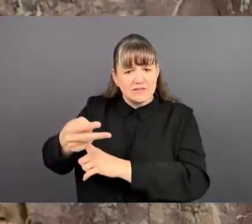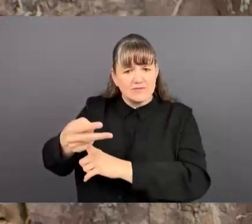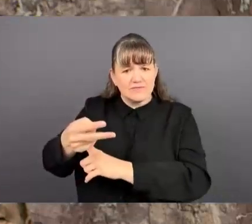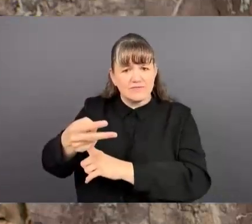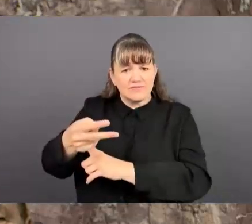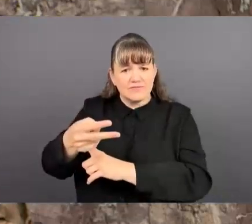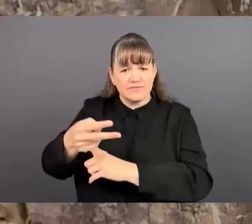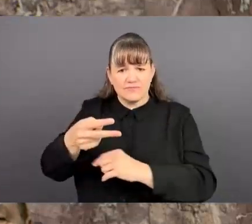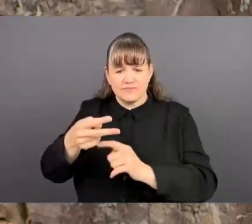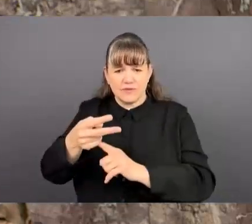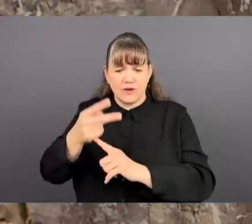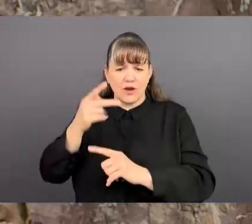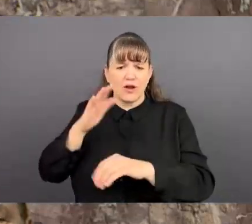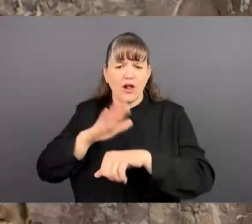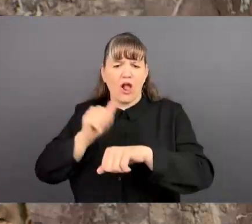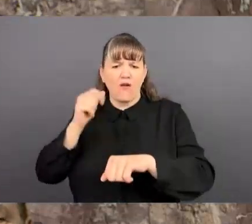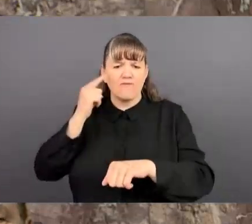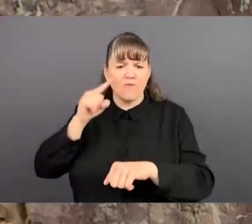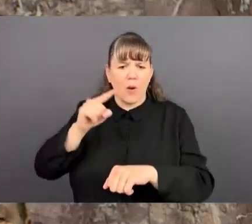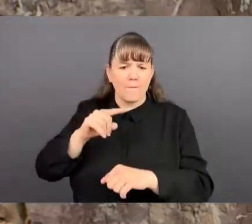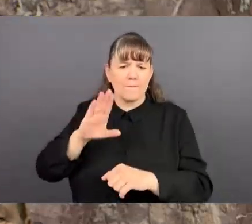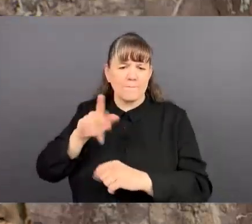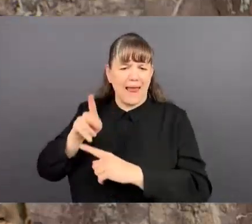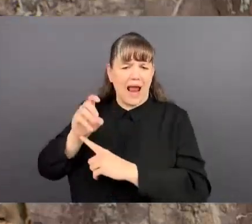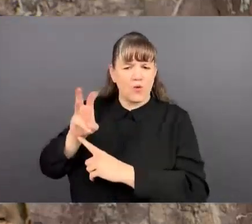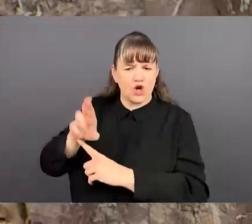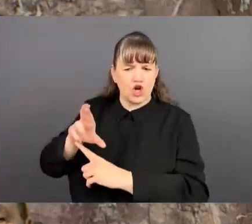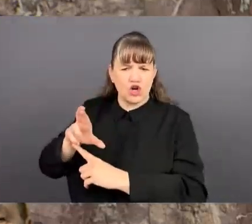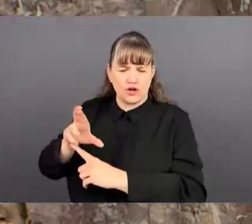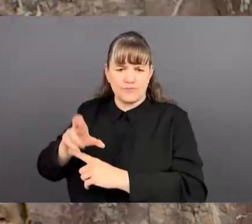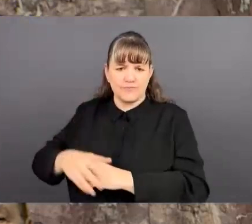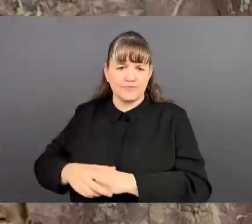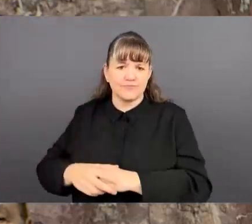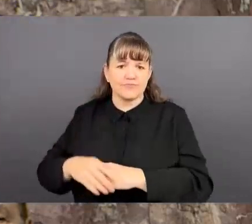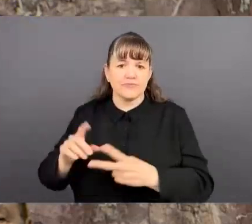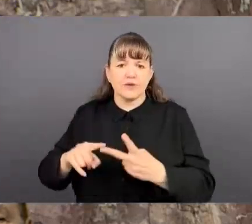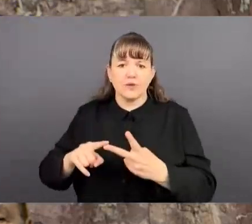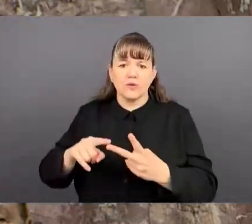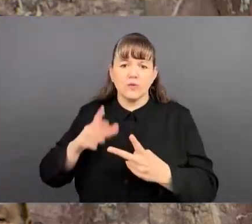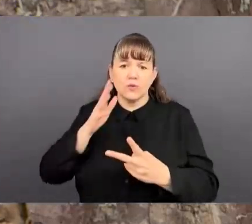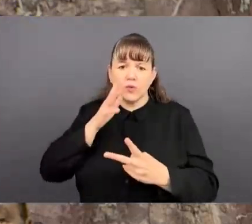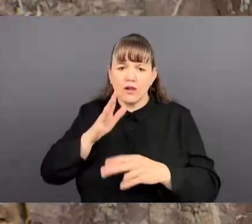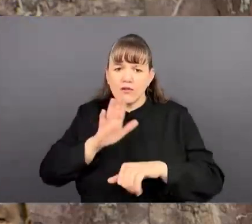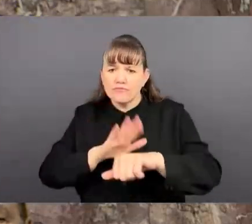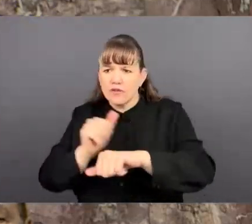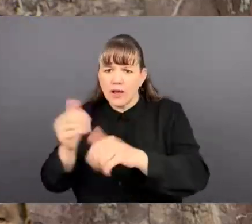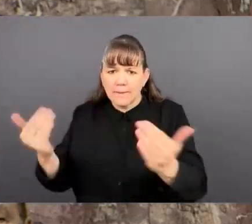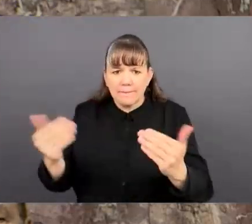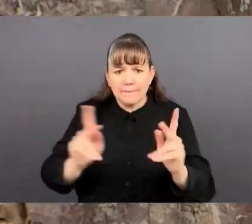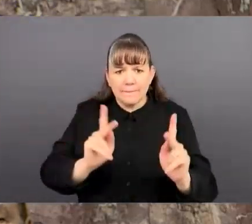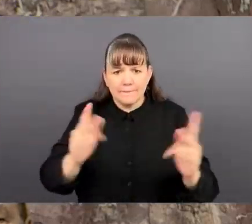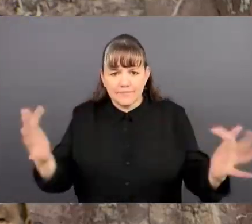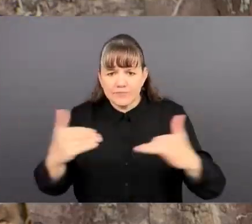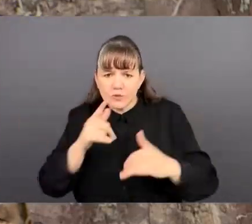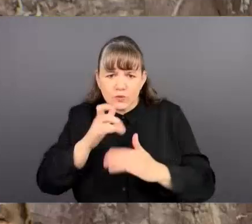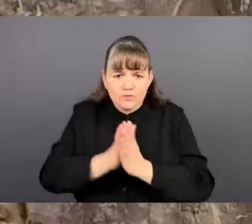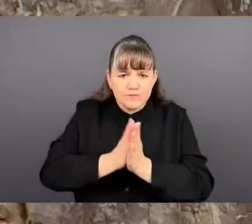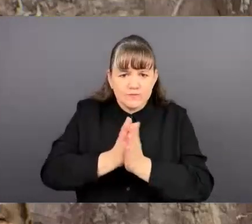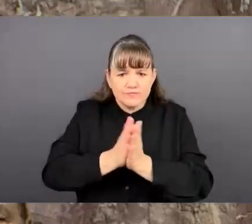power. That's why we're proposing a call for expression of interest on issues of conservation, which focus on affordability for